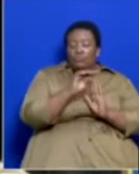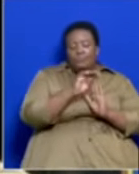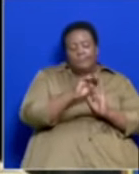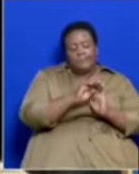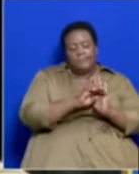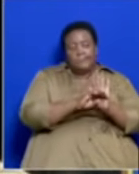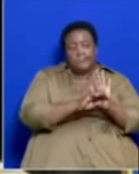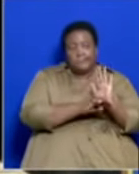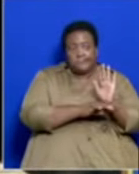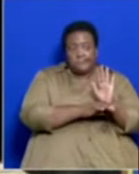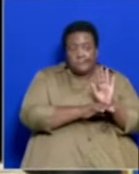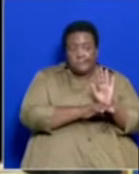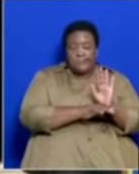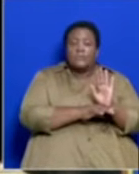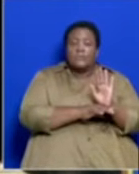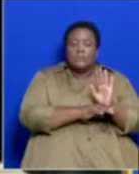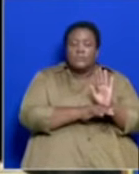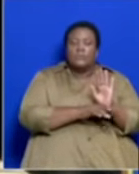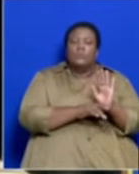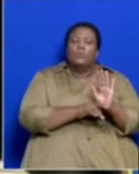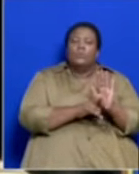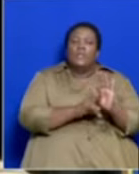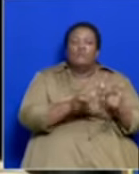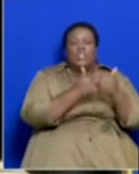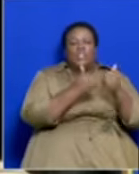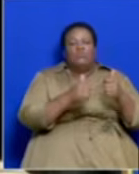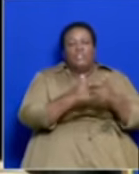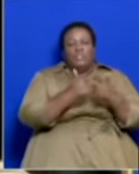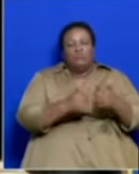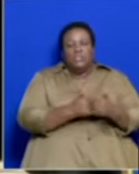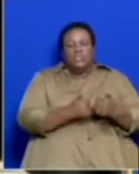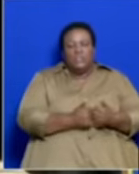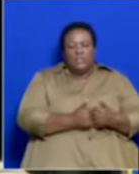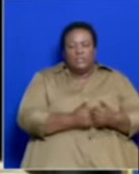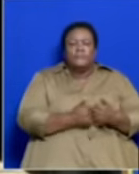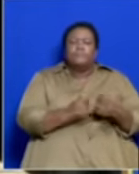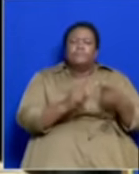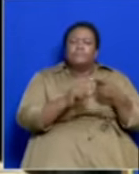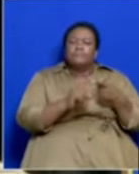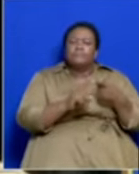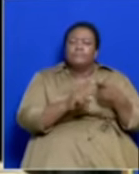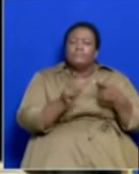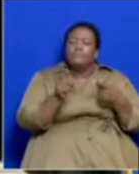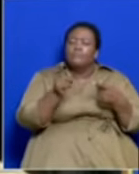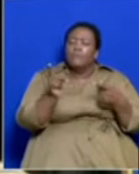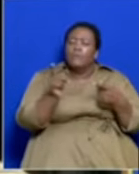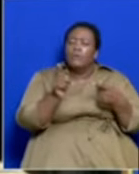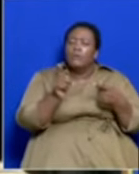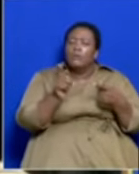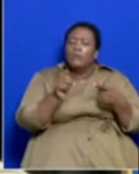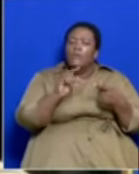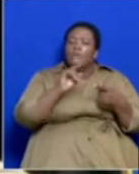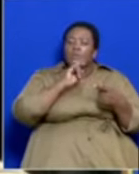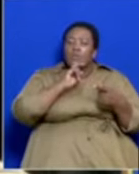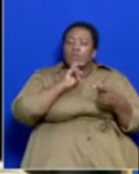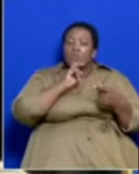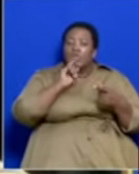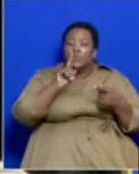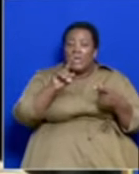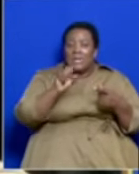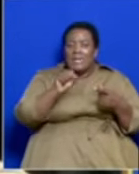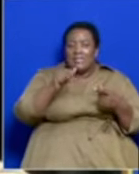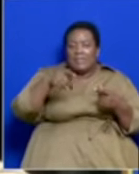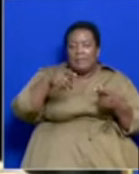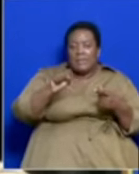certain shortcomings. For example, the use of the SAP 299 document. You